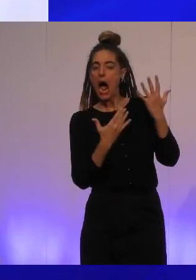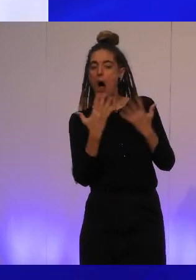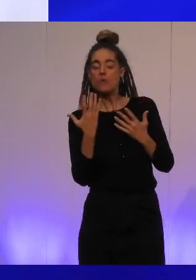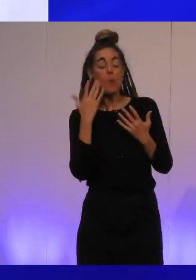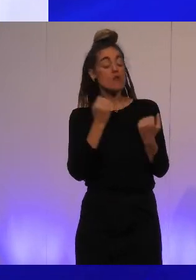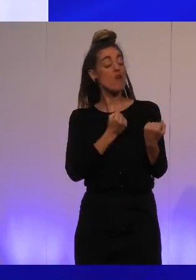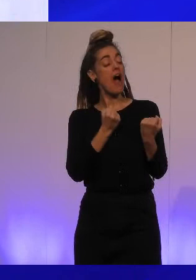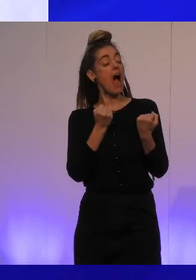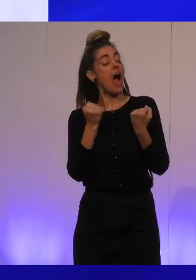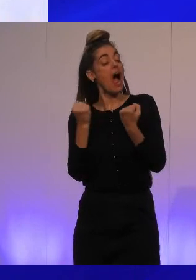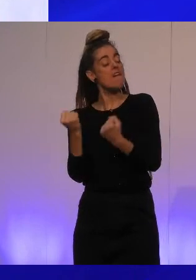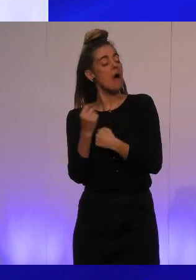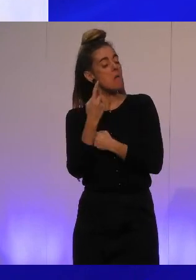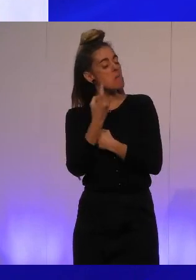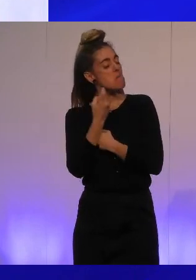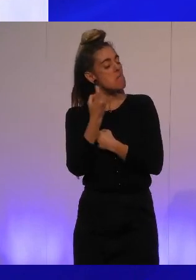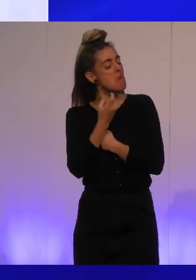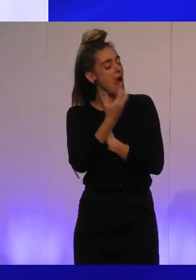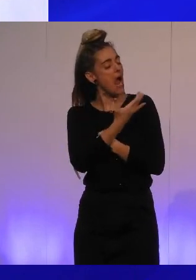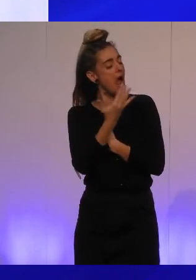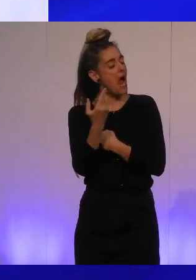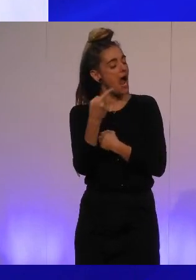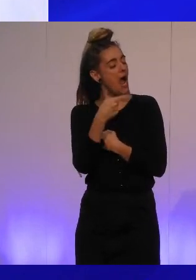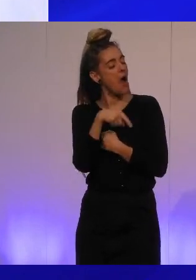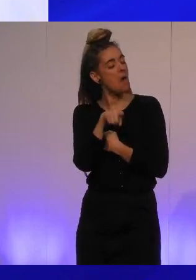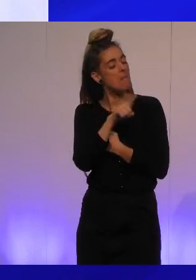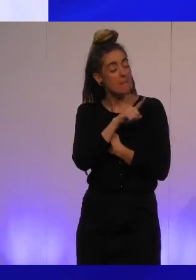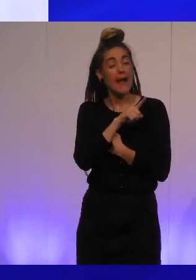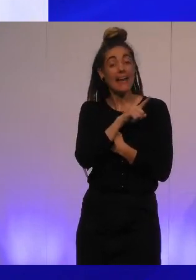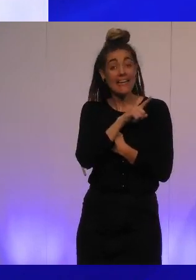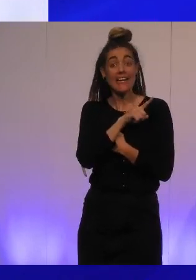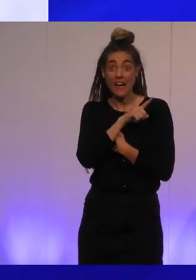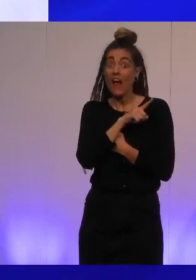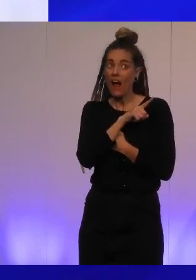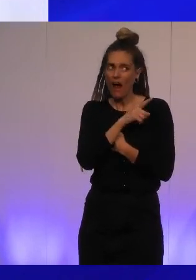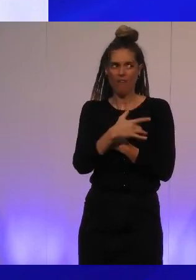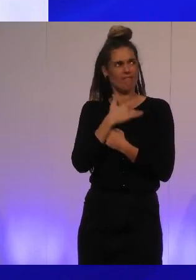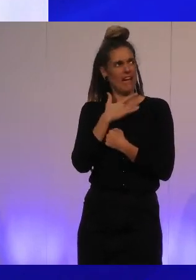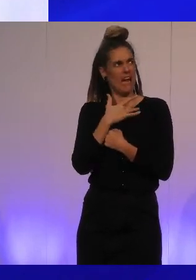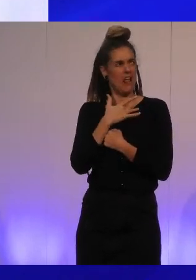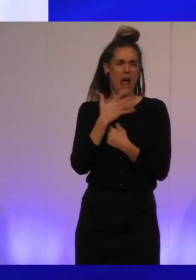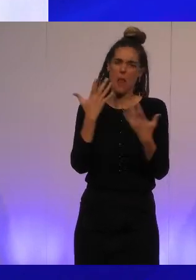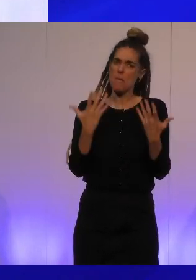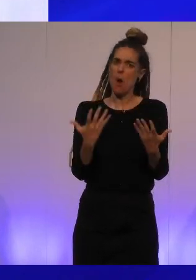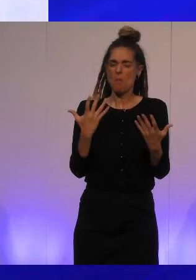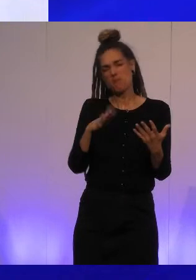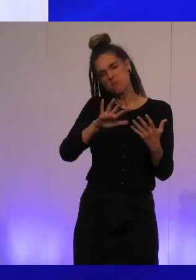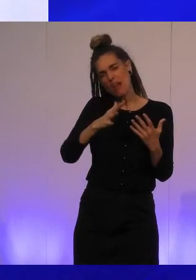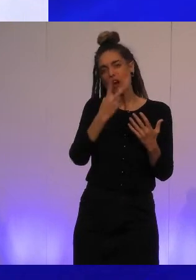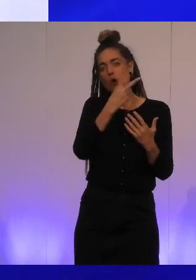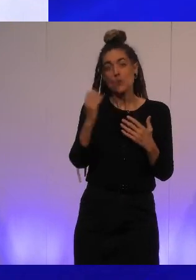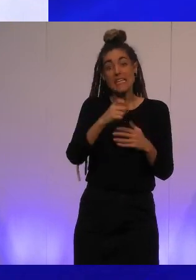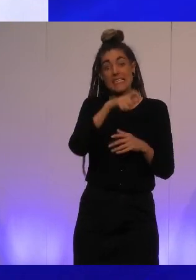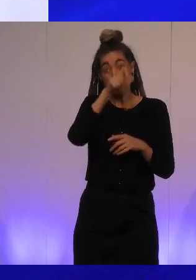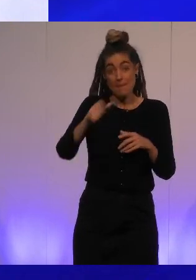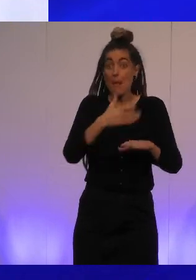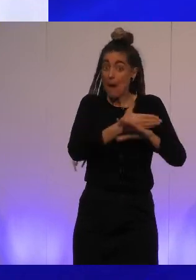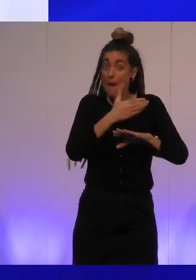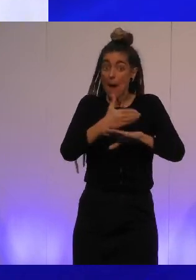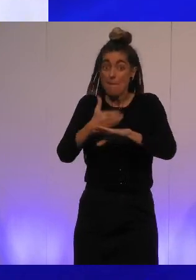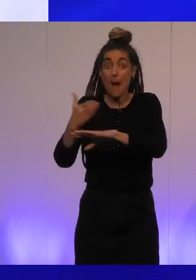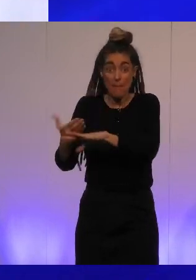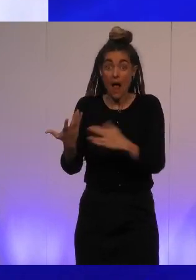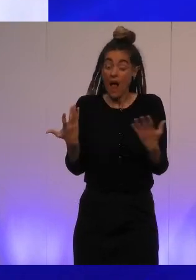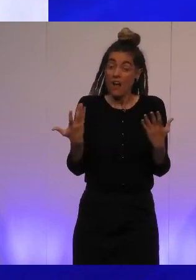as I did today, or arrive, and very few days do we get above 20 people parking there. So